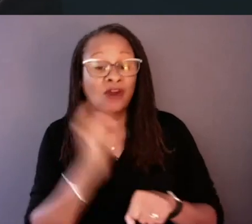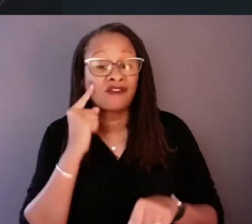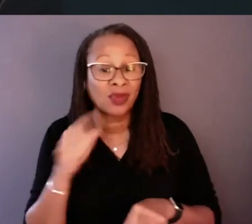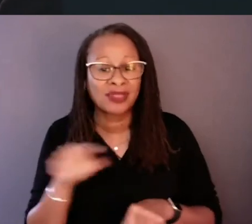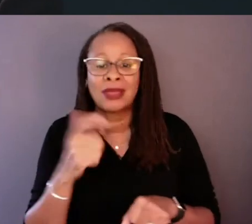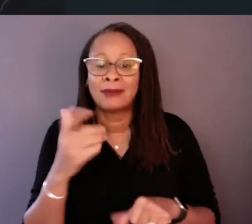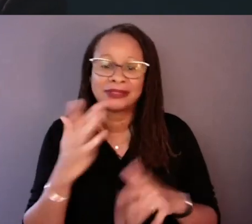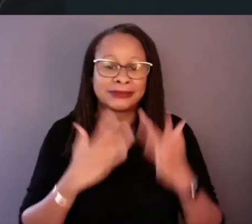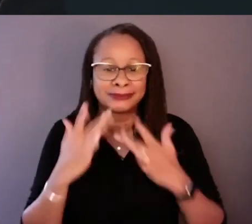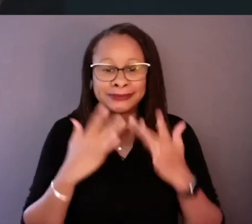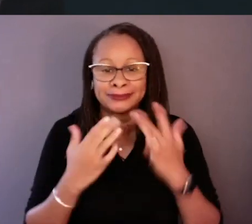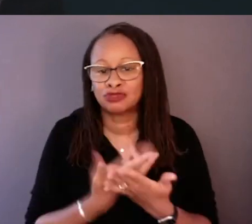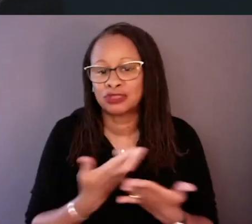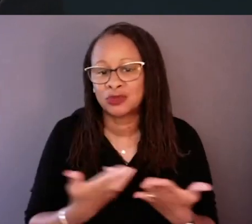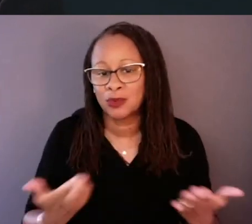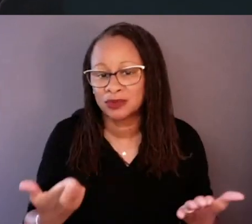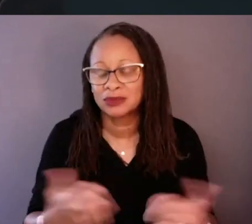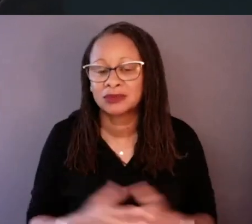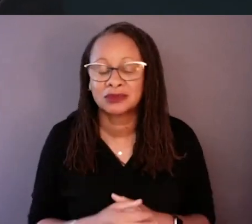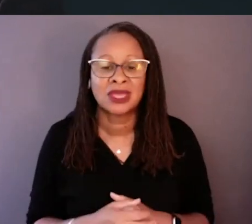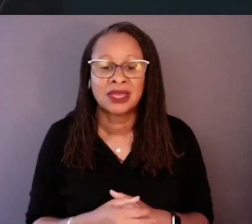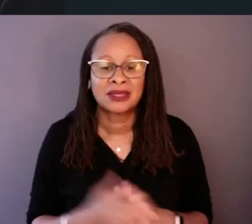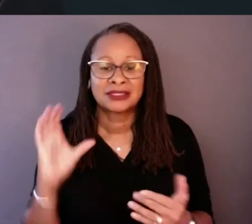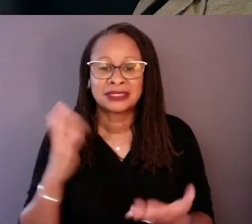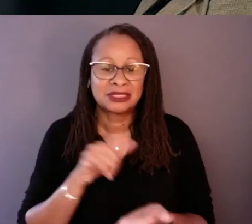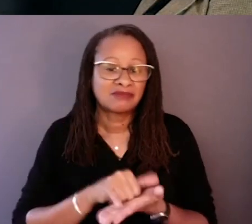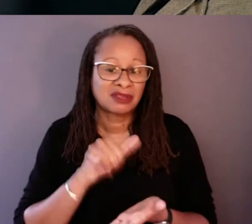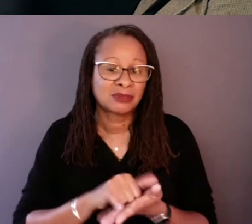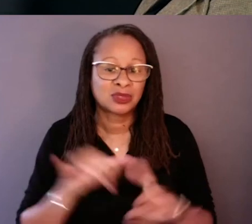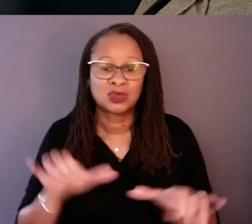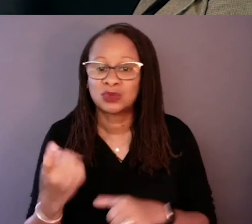of resources that it's impossible to do something.